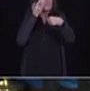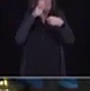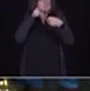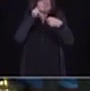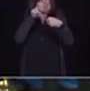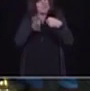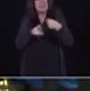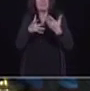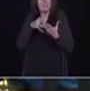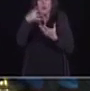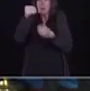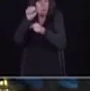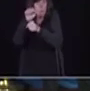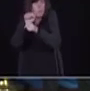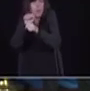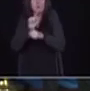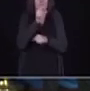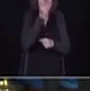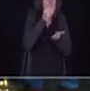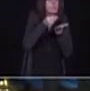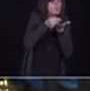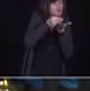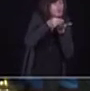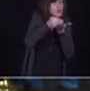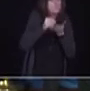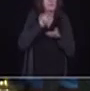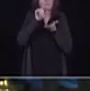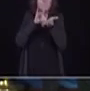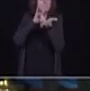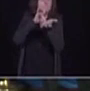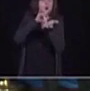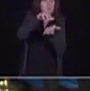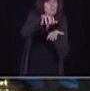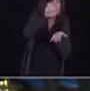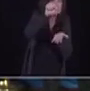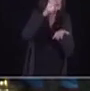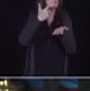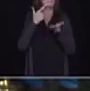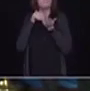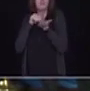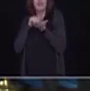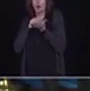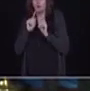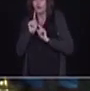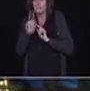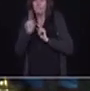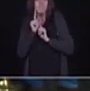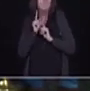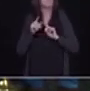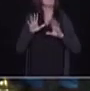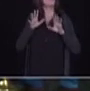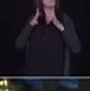groceries, prescriptions, or medical appointments. Essential businesses such as grocery stores and